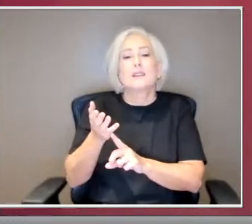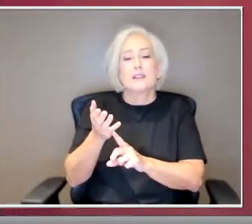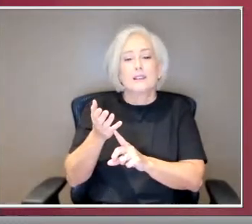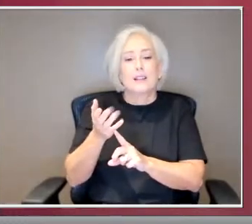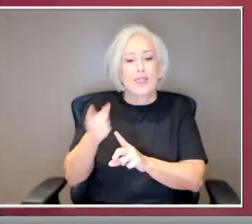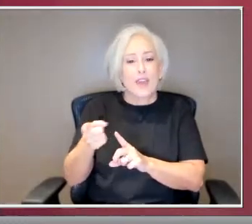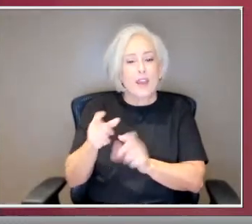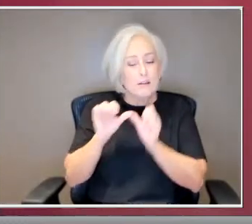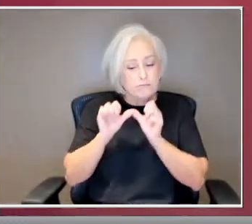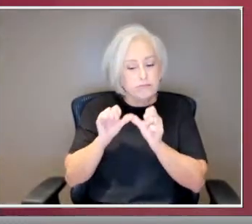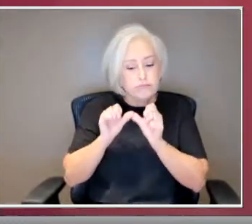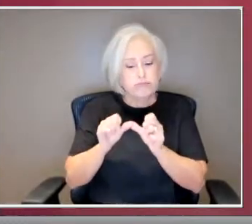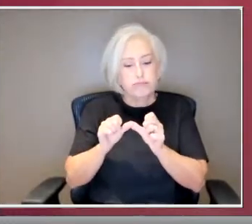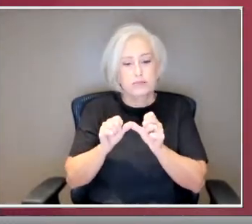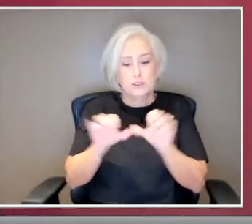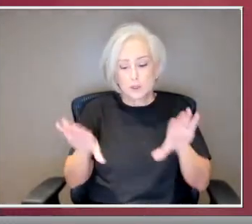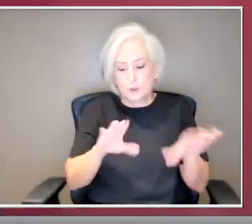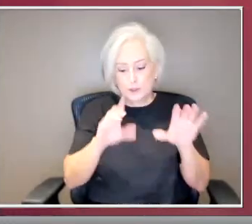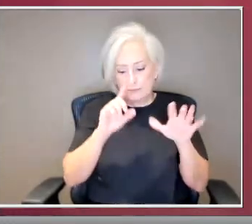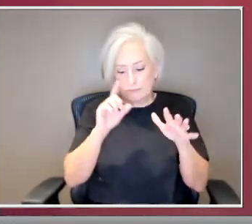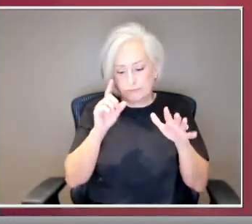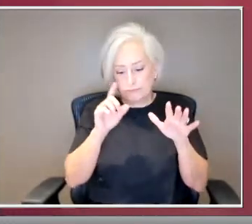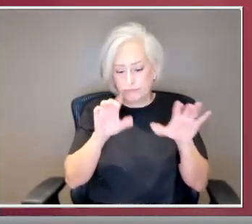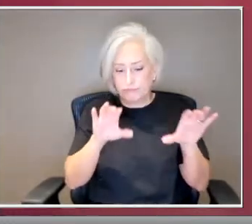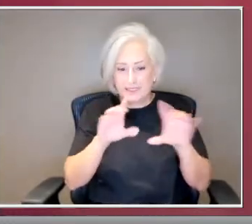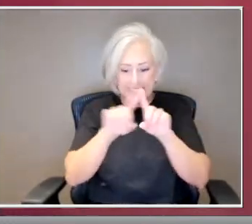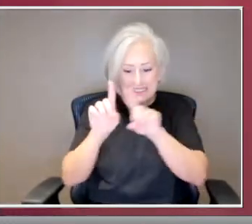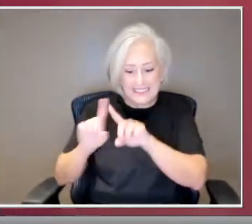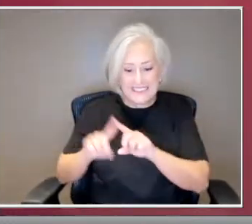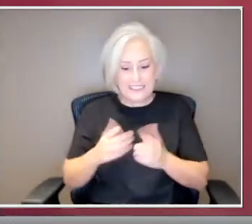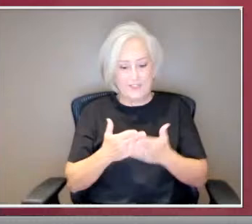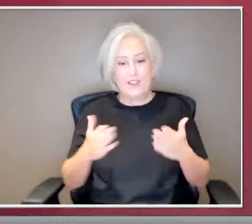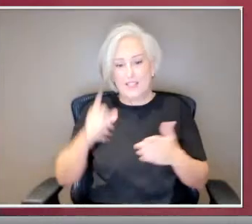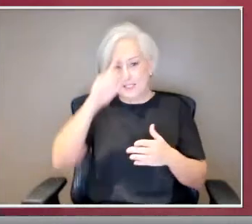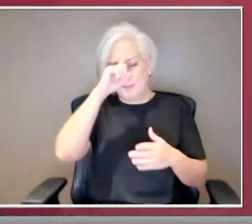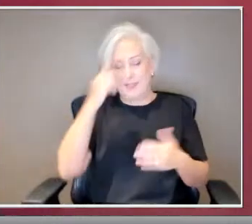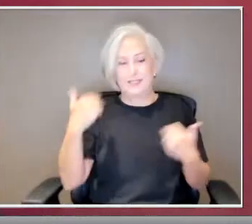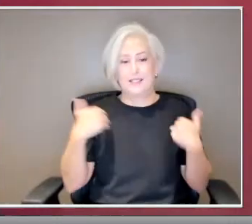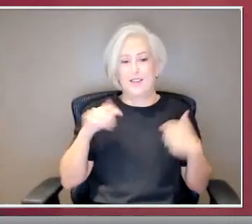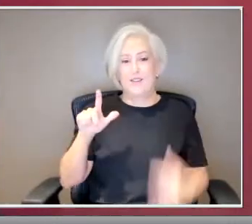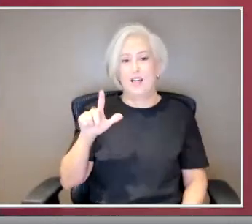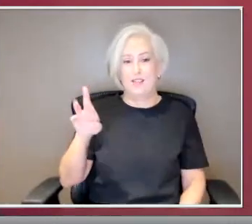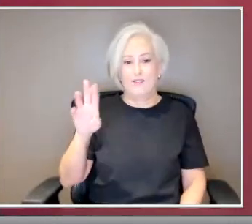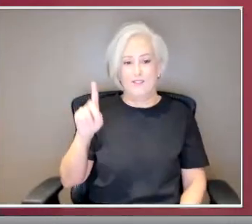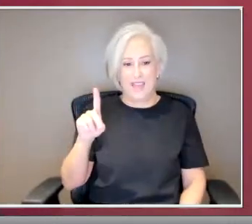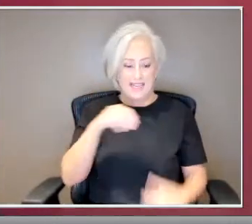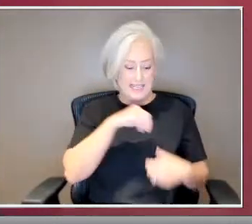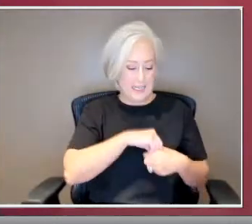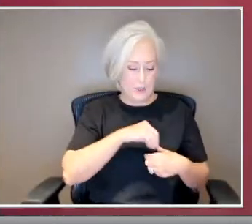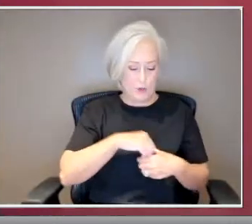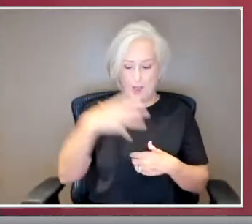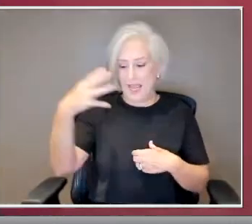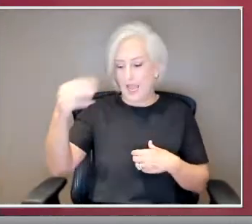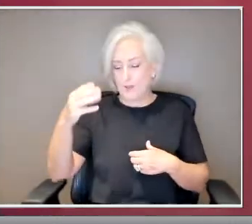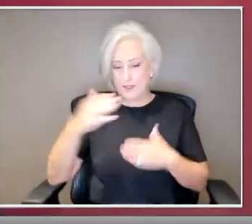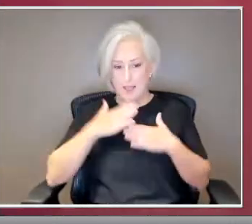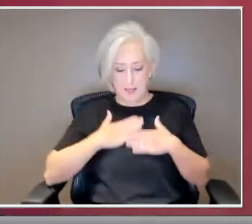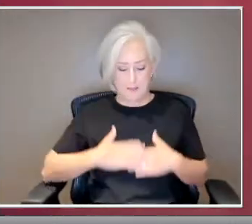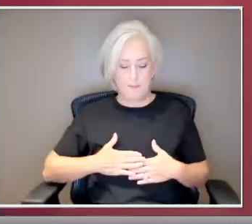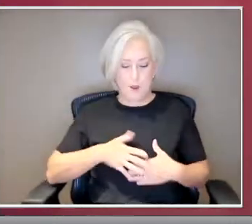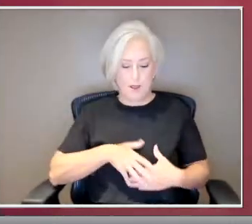constantly multitasking because of having the LVAD internally and externally, whether you realize it or